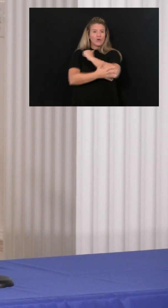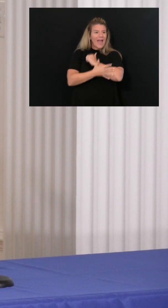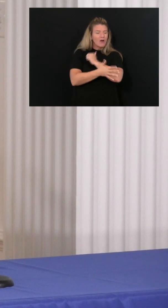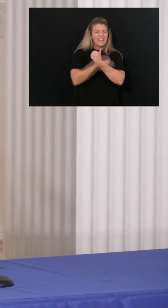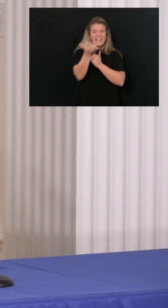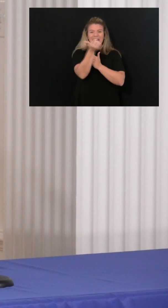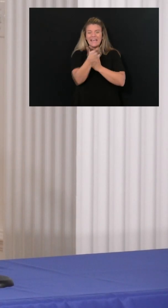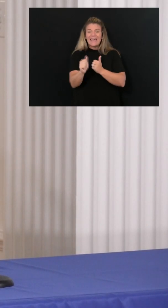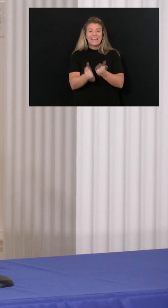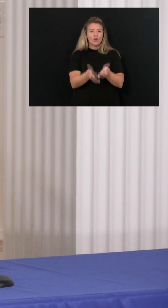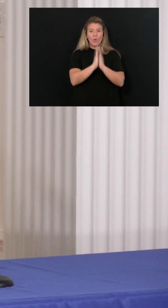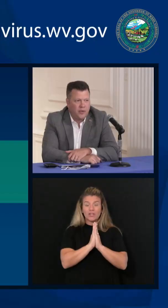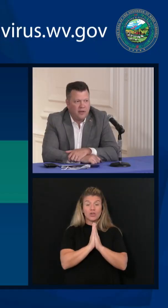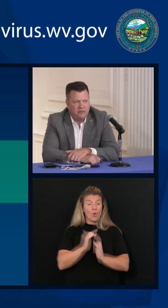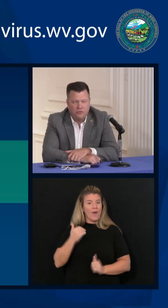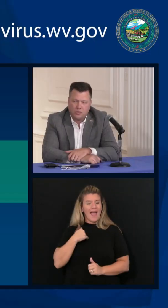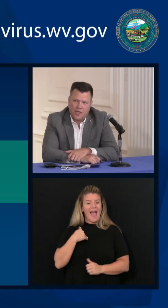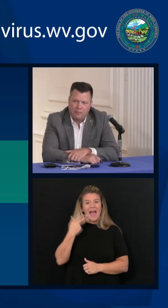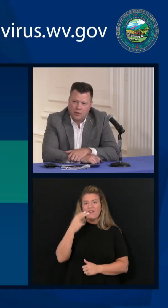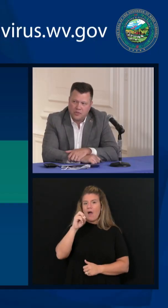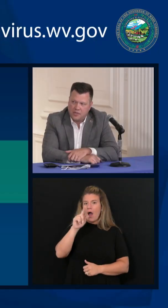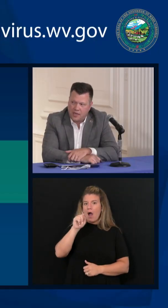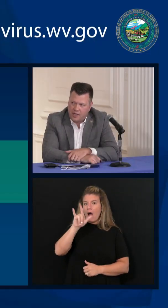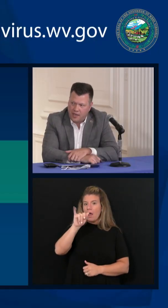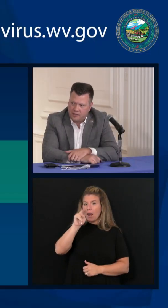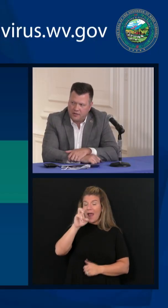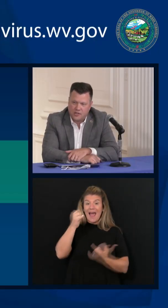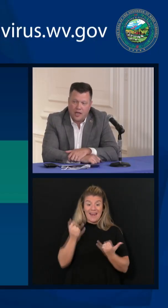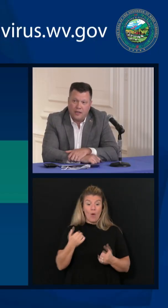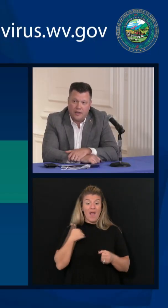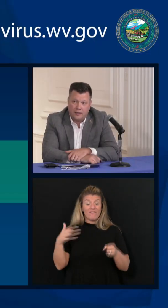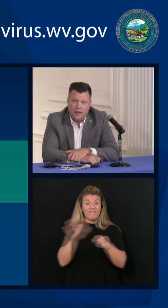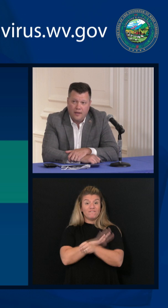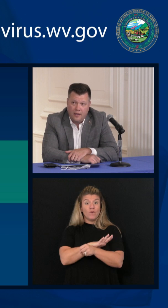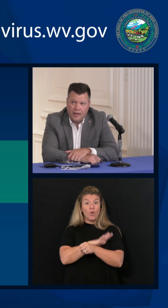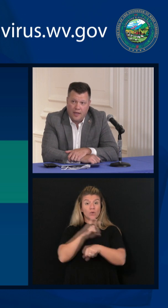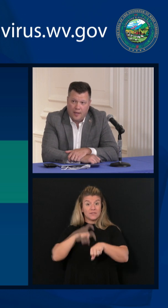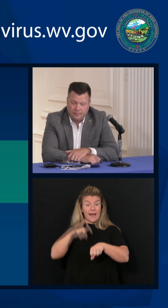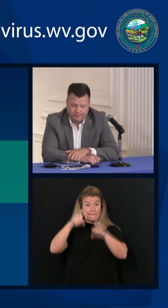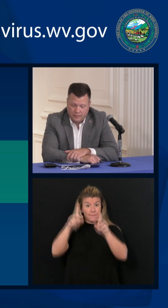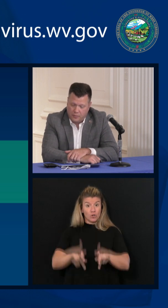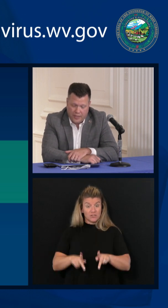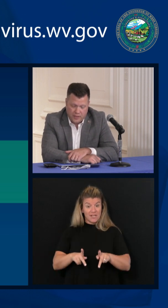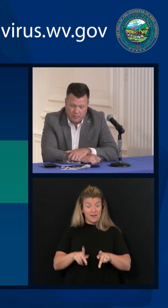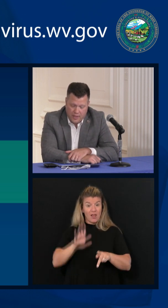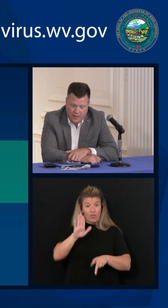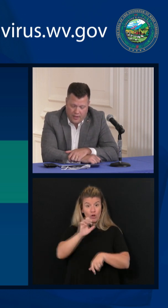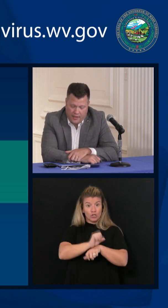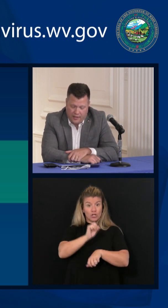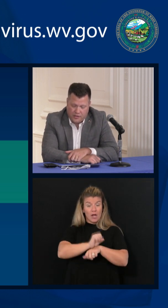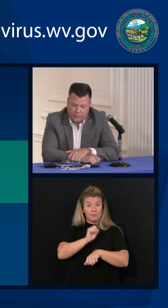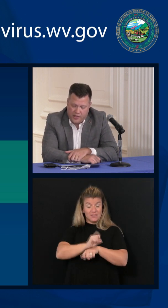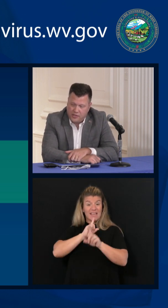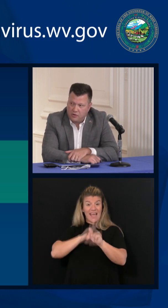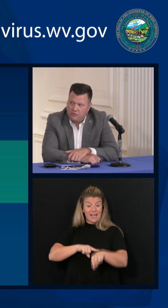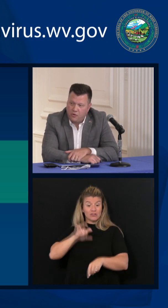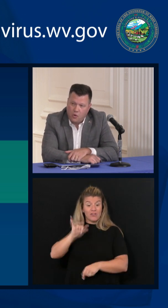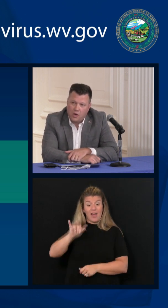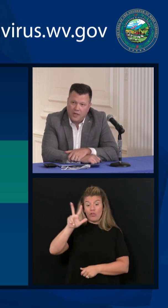we launched a hotline. We have a full-time person dedicated to this hotline. Bless them. It is